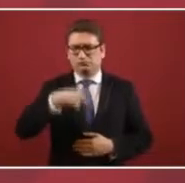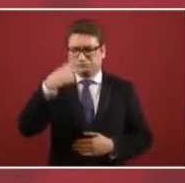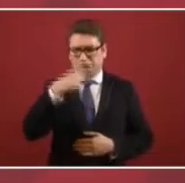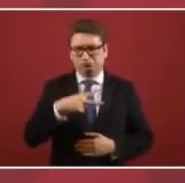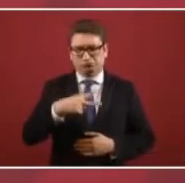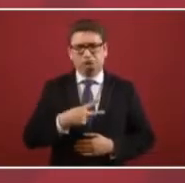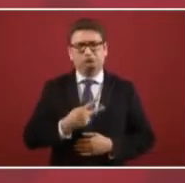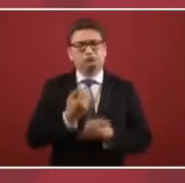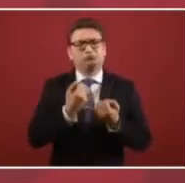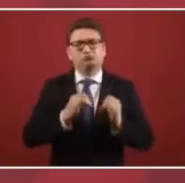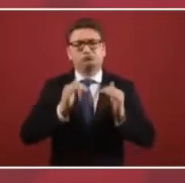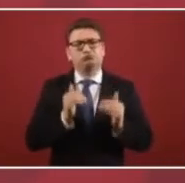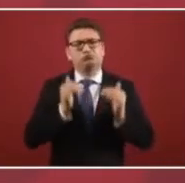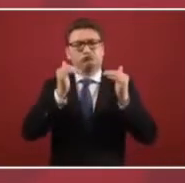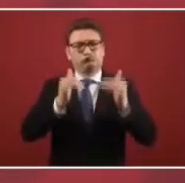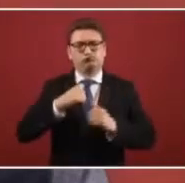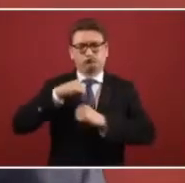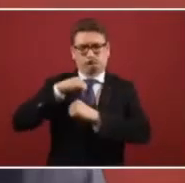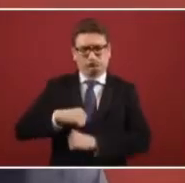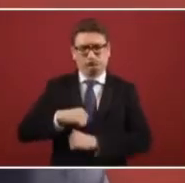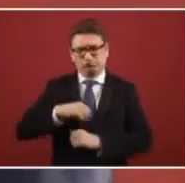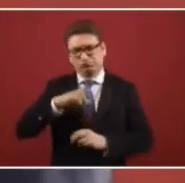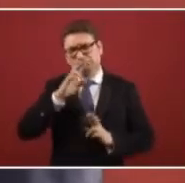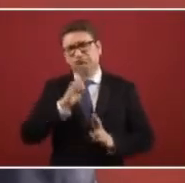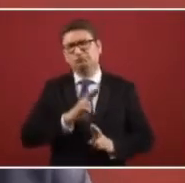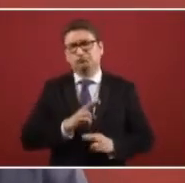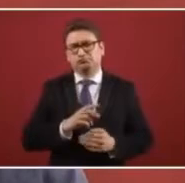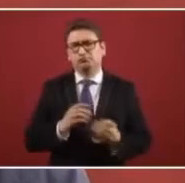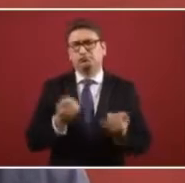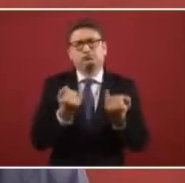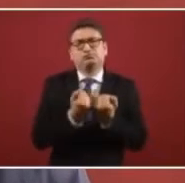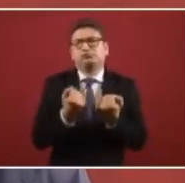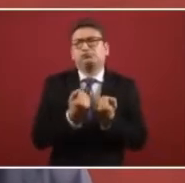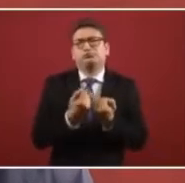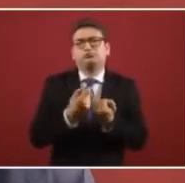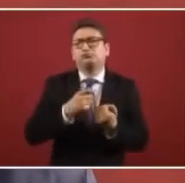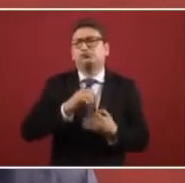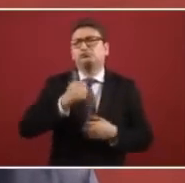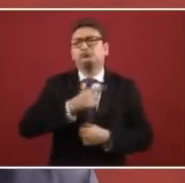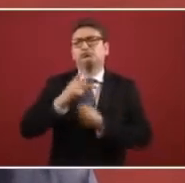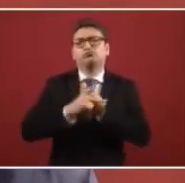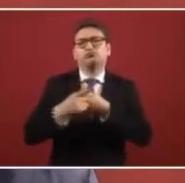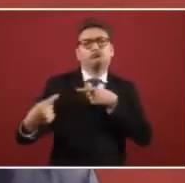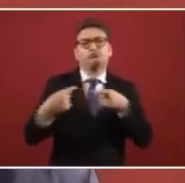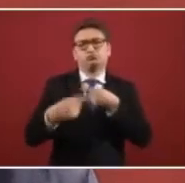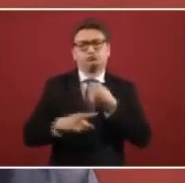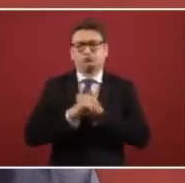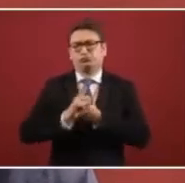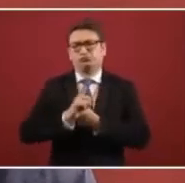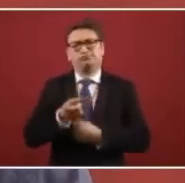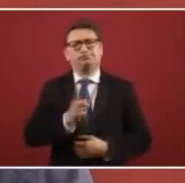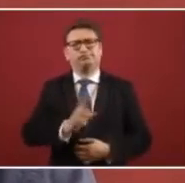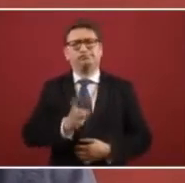the sovereignty of Mexico. And at the same time, we don't want confrontations.